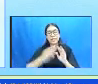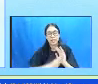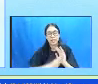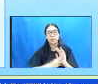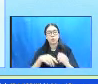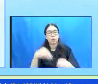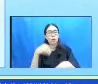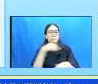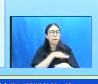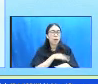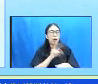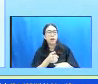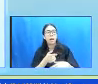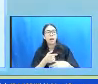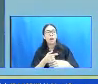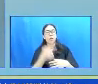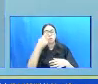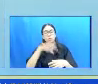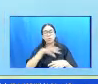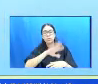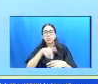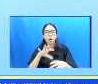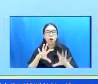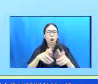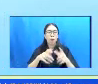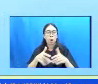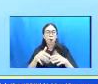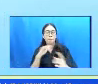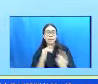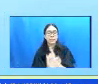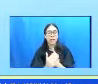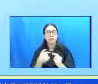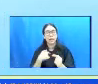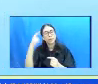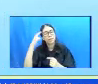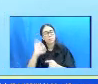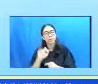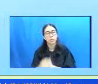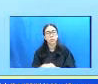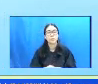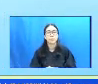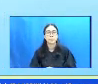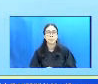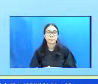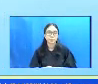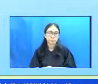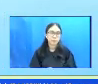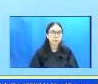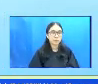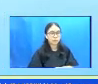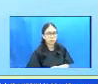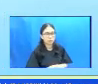Jos. All right, so basically you're also saying, like our ambassador did, it's the